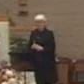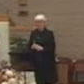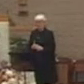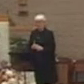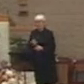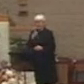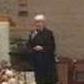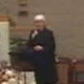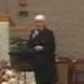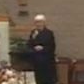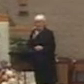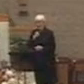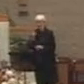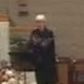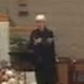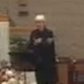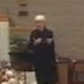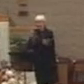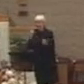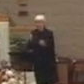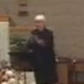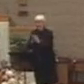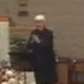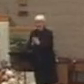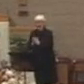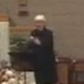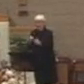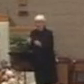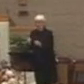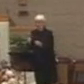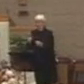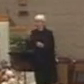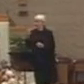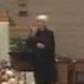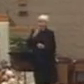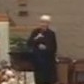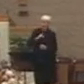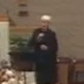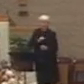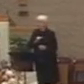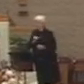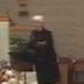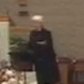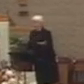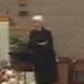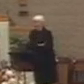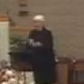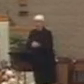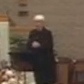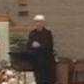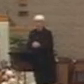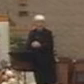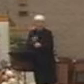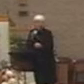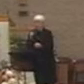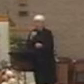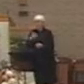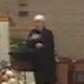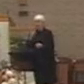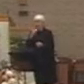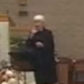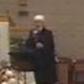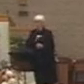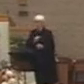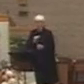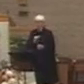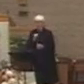He said, "I was waiting for you to ask if anybody had a birthday or anybody had anything, and it was my birthday,